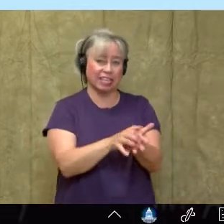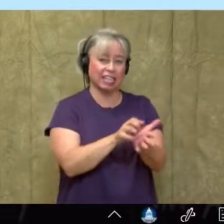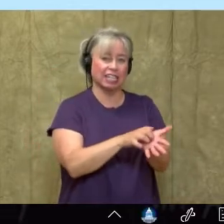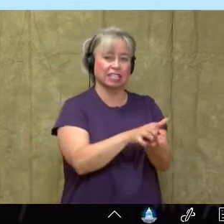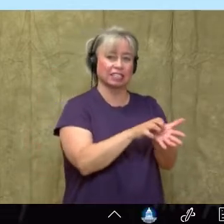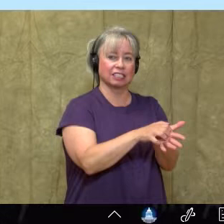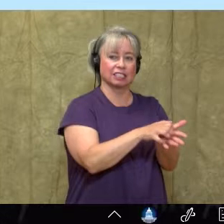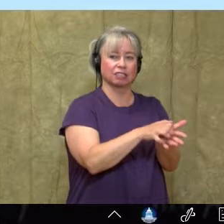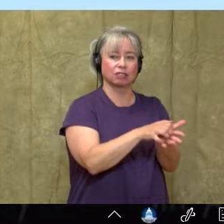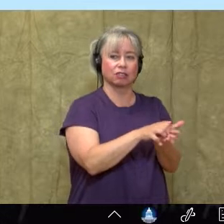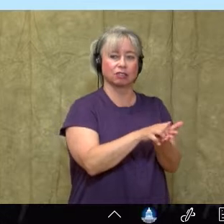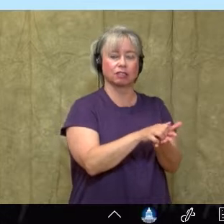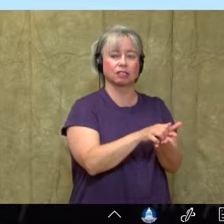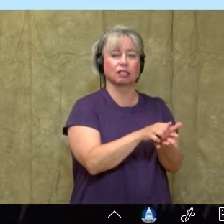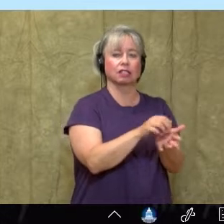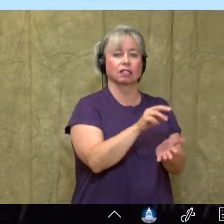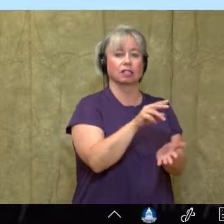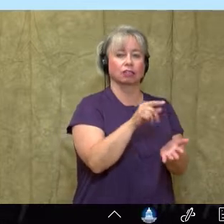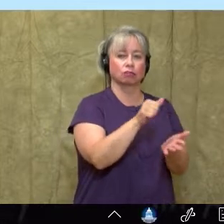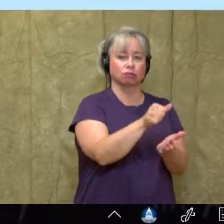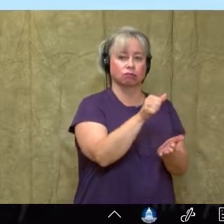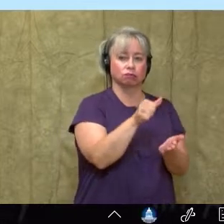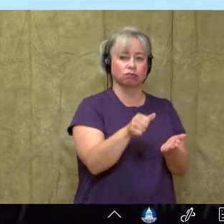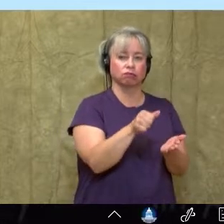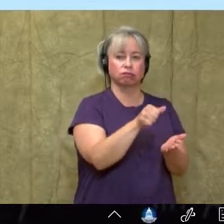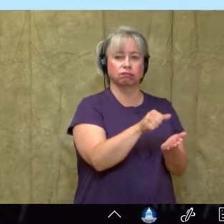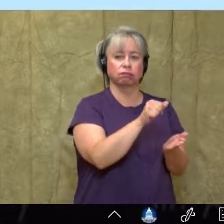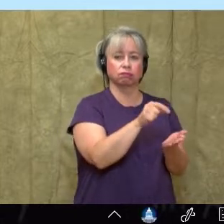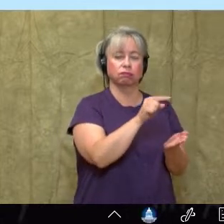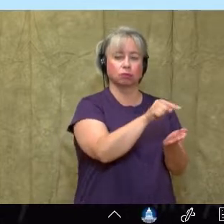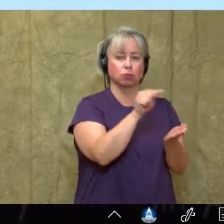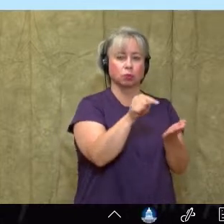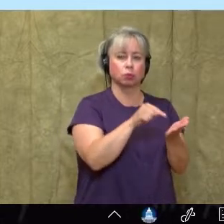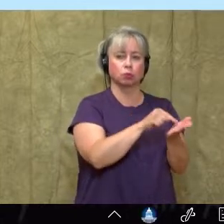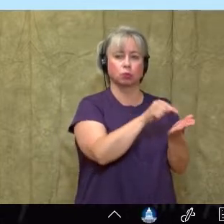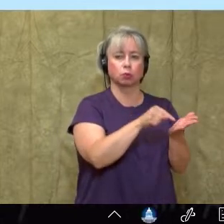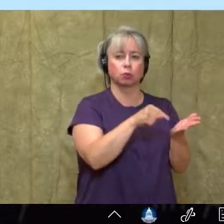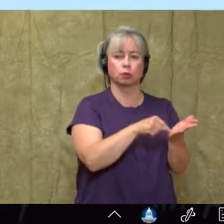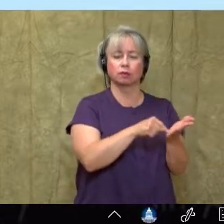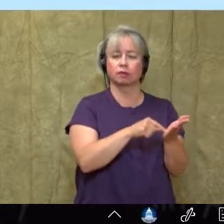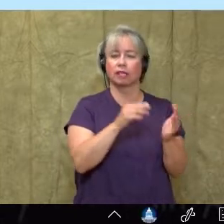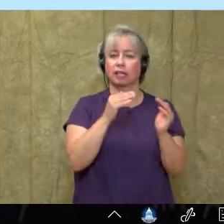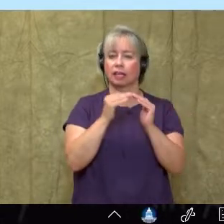refer to. So 24 times 24,